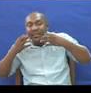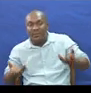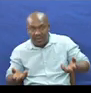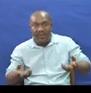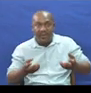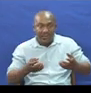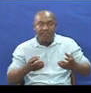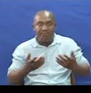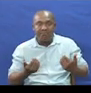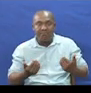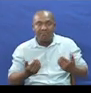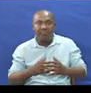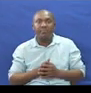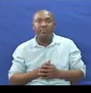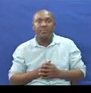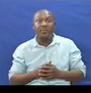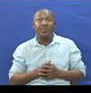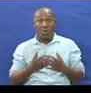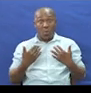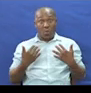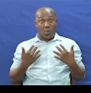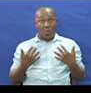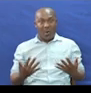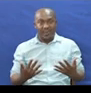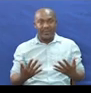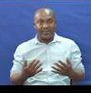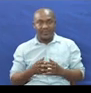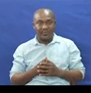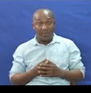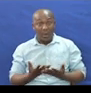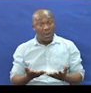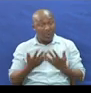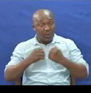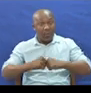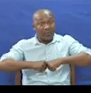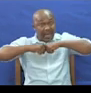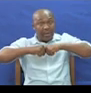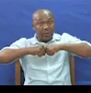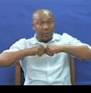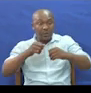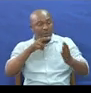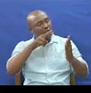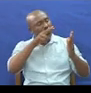a mat and ate a fat rat. Wow. Have you managed to read it correctly?